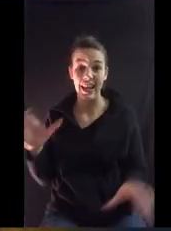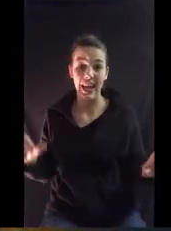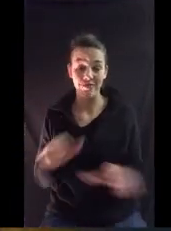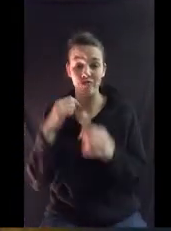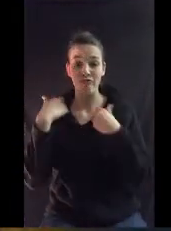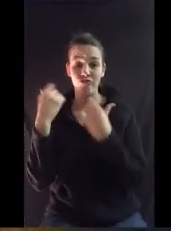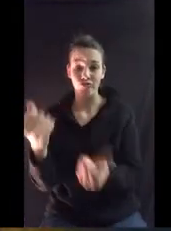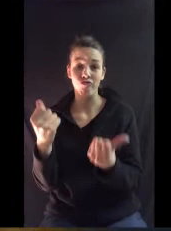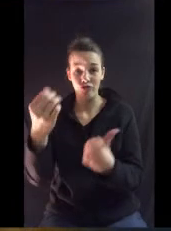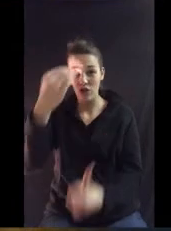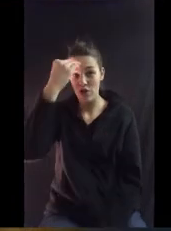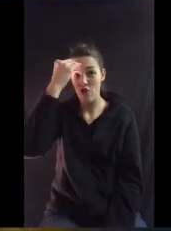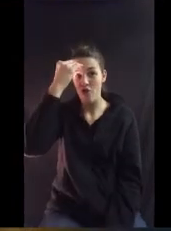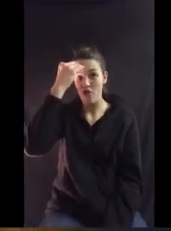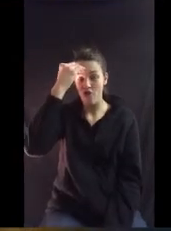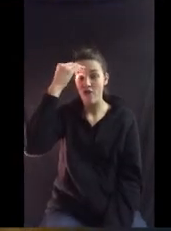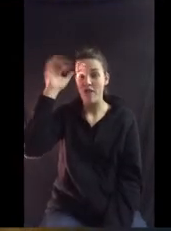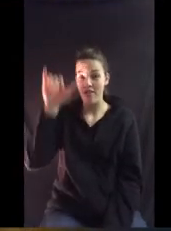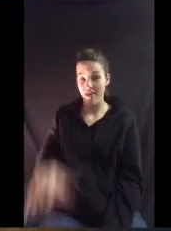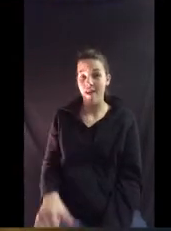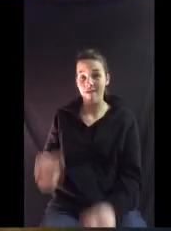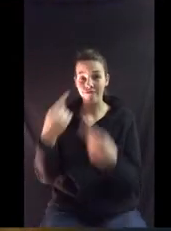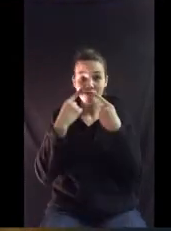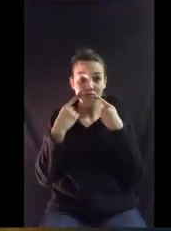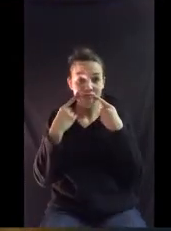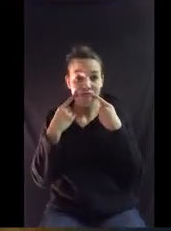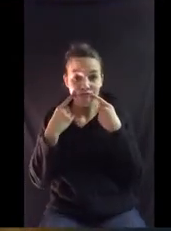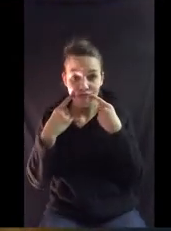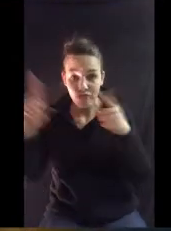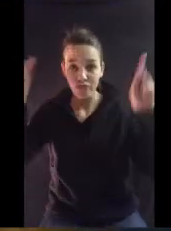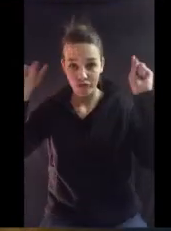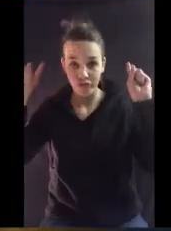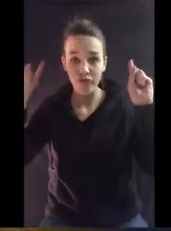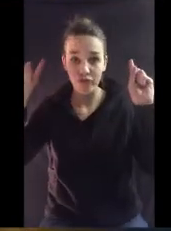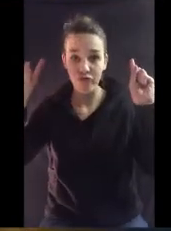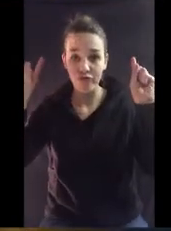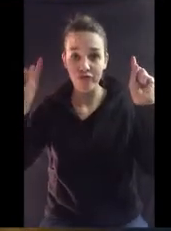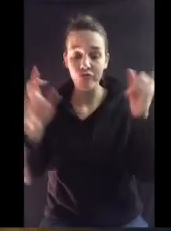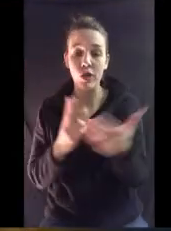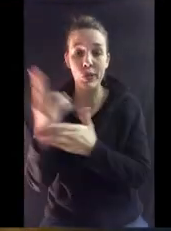actions was confidently settled in knowing the